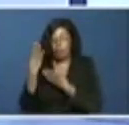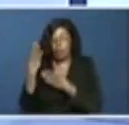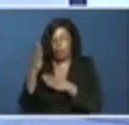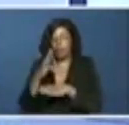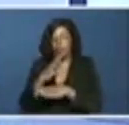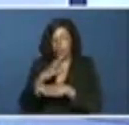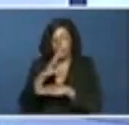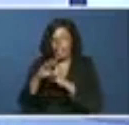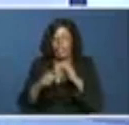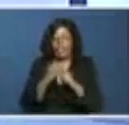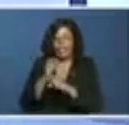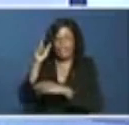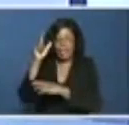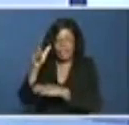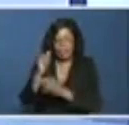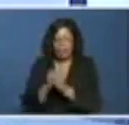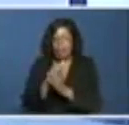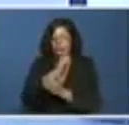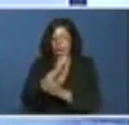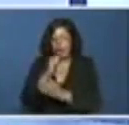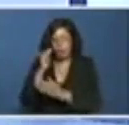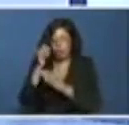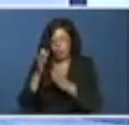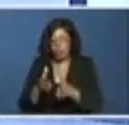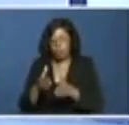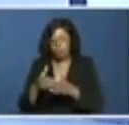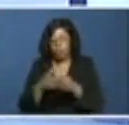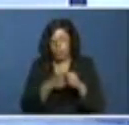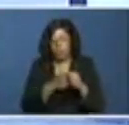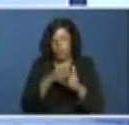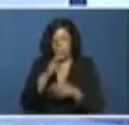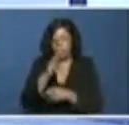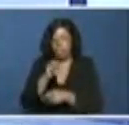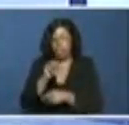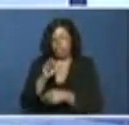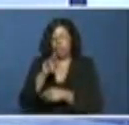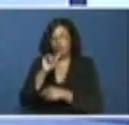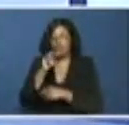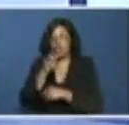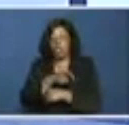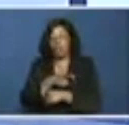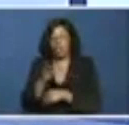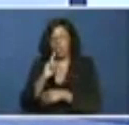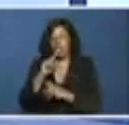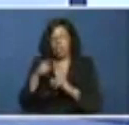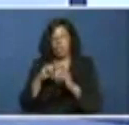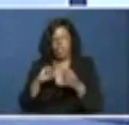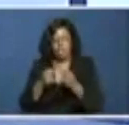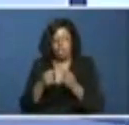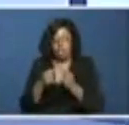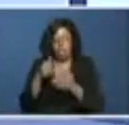several years later. Minister of Agriculture and Marine Resources, the Honorable Clay Sweeting, addressed this issue during his